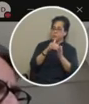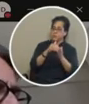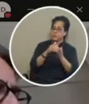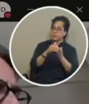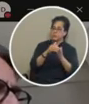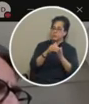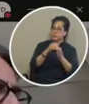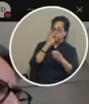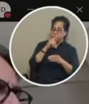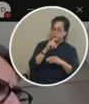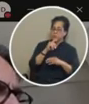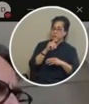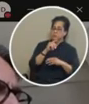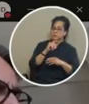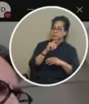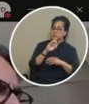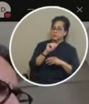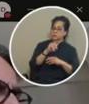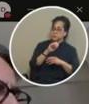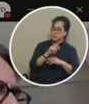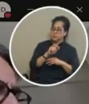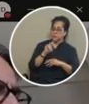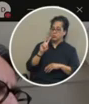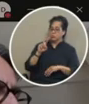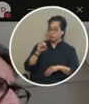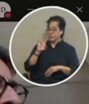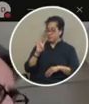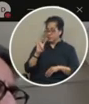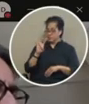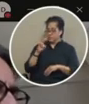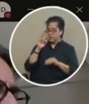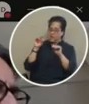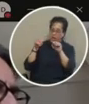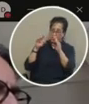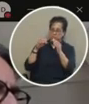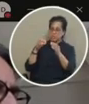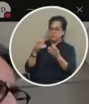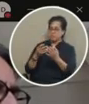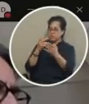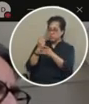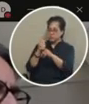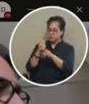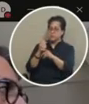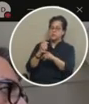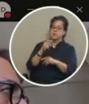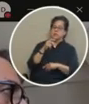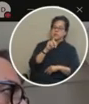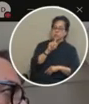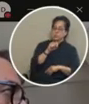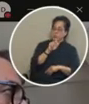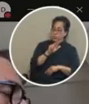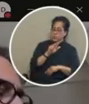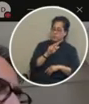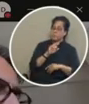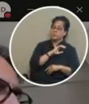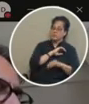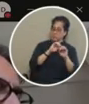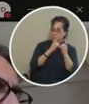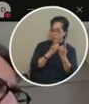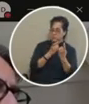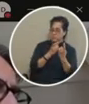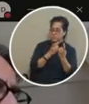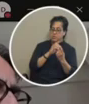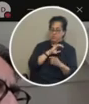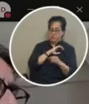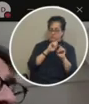capital. 2.7 of that went to the fire department for ambulances and fire trucks, and 1.3 went to the police department. Well, the